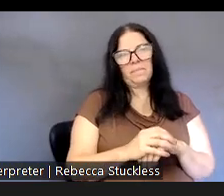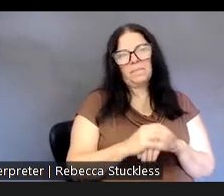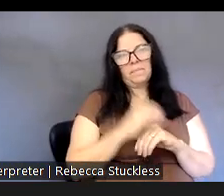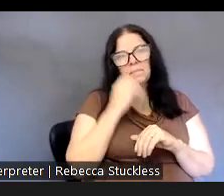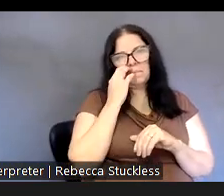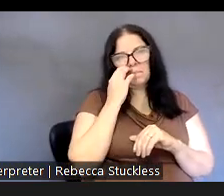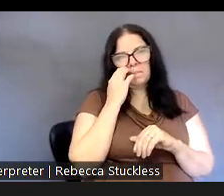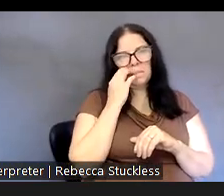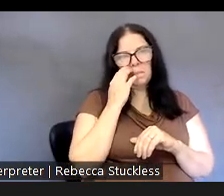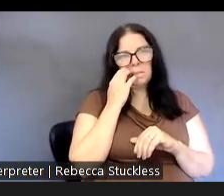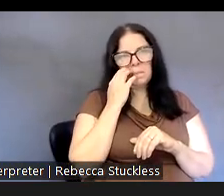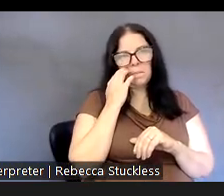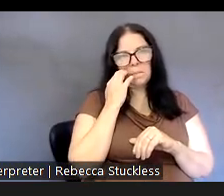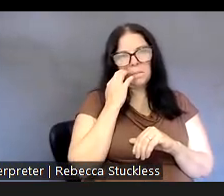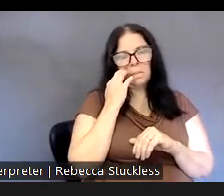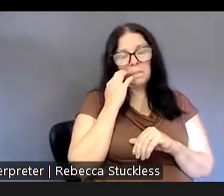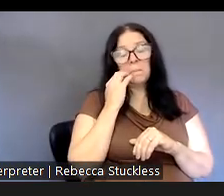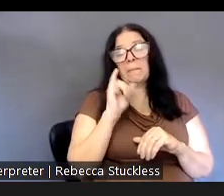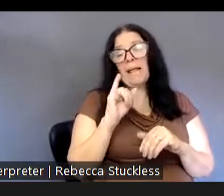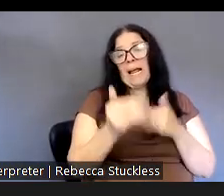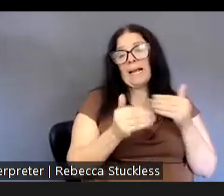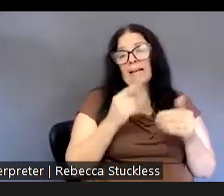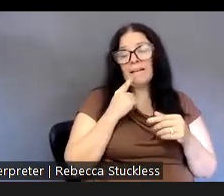It eventually also incorporated